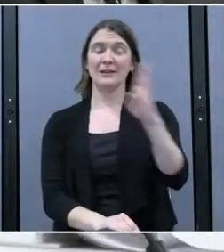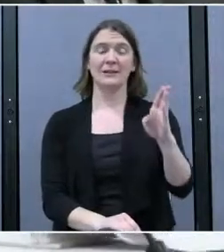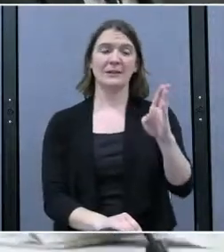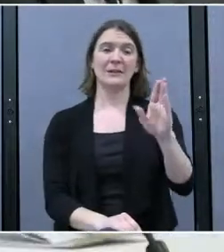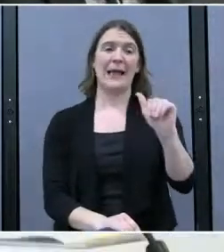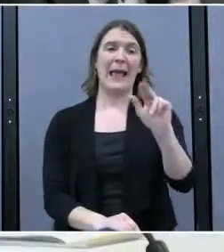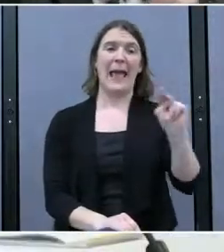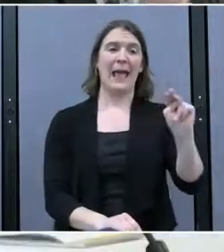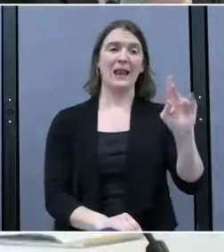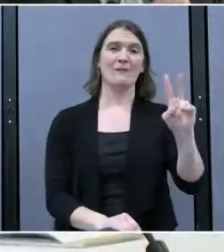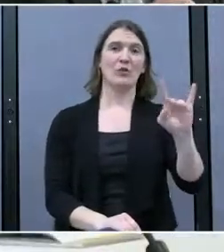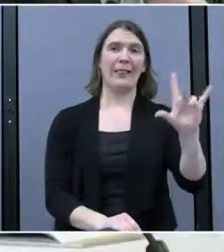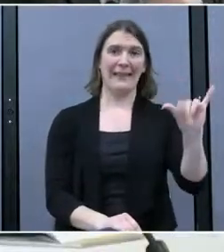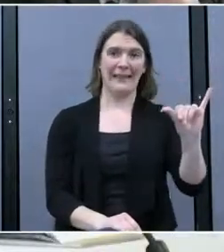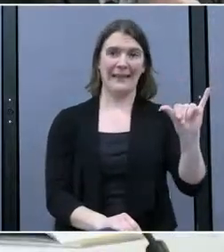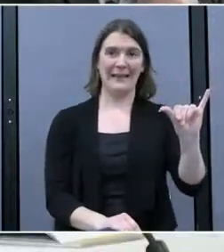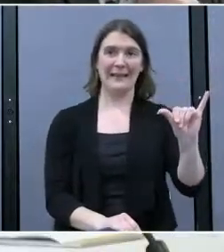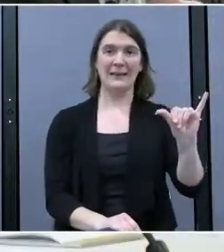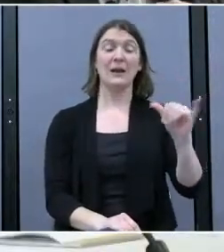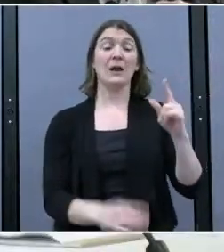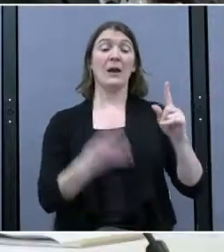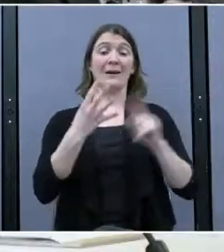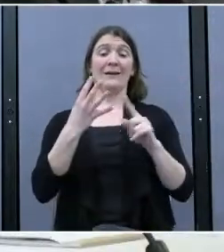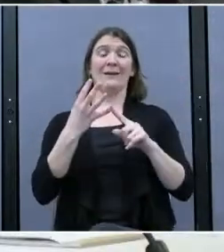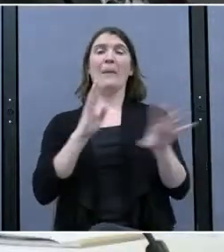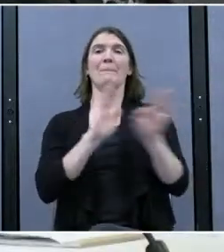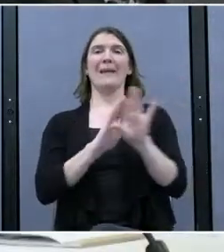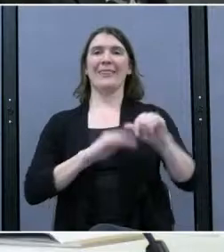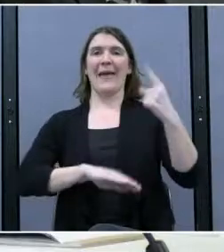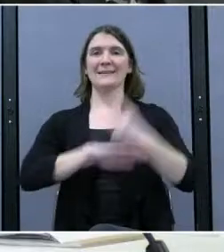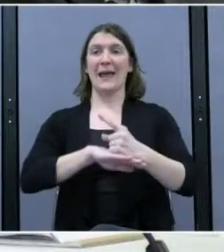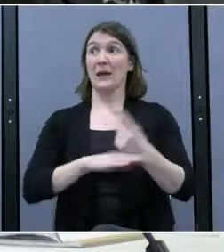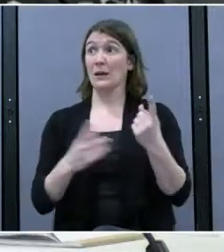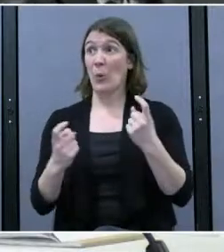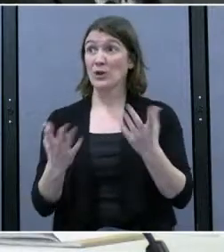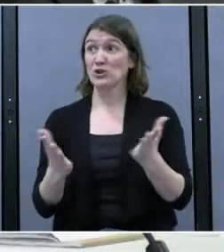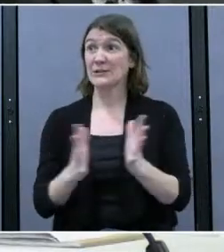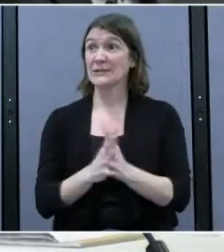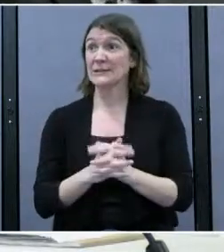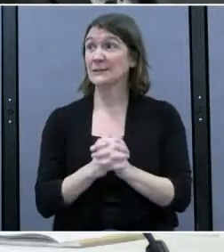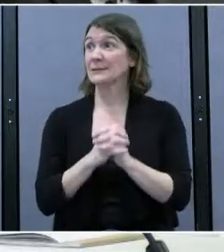Verrilli. And the 1-year term will be nominated from the floor. Questions